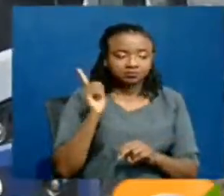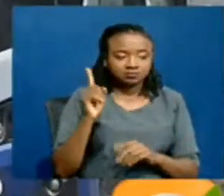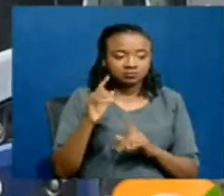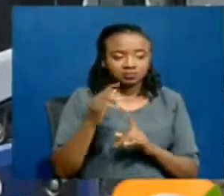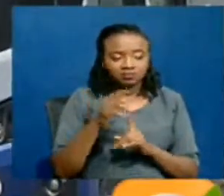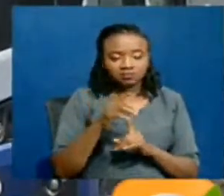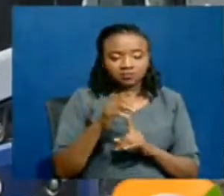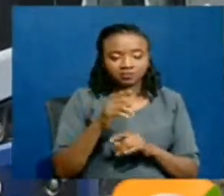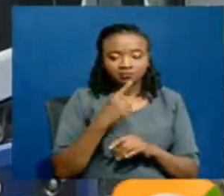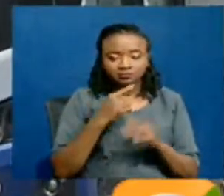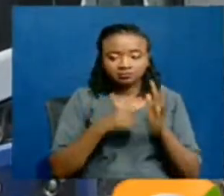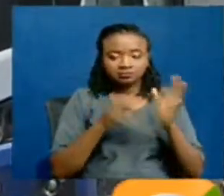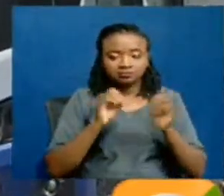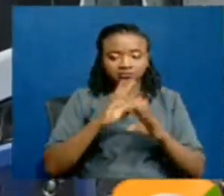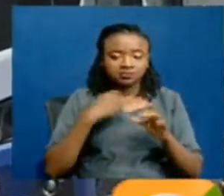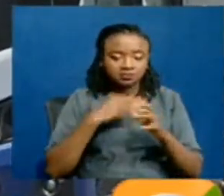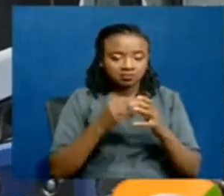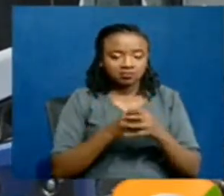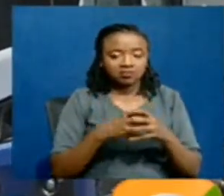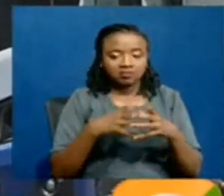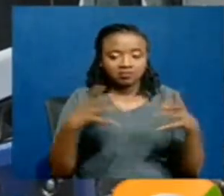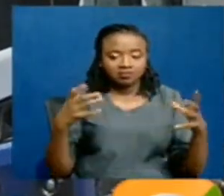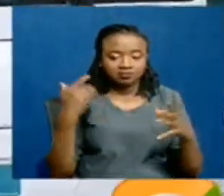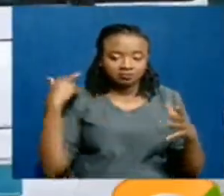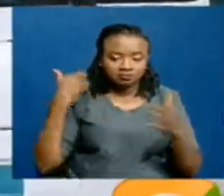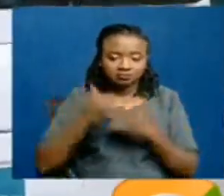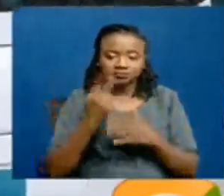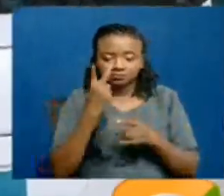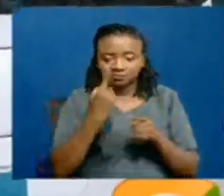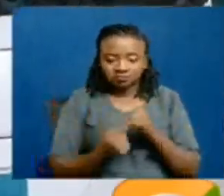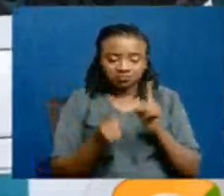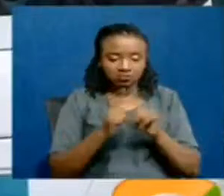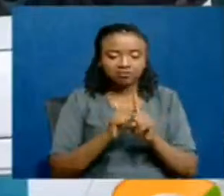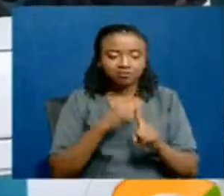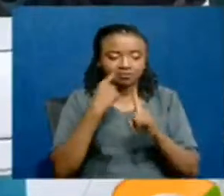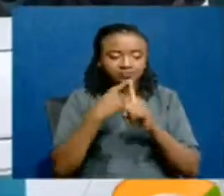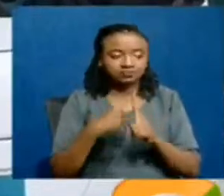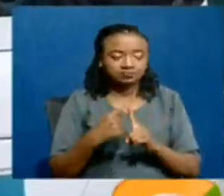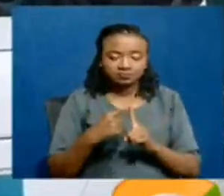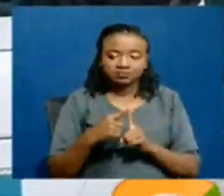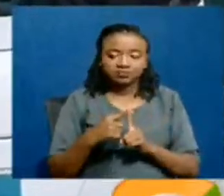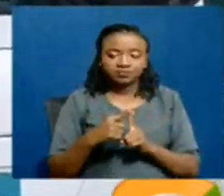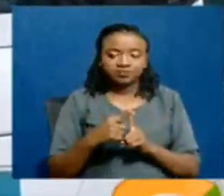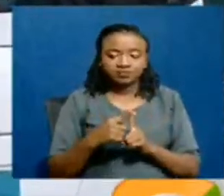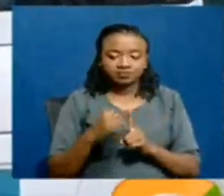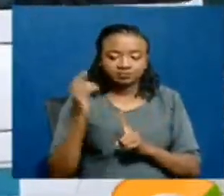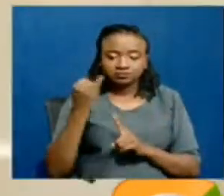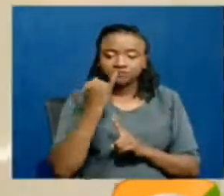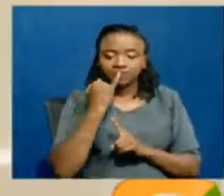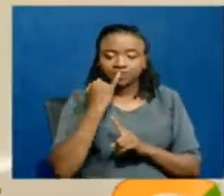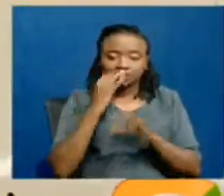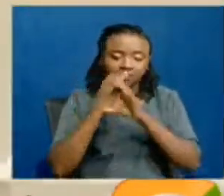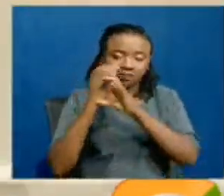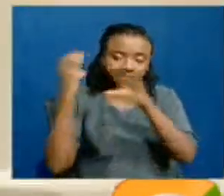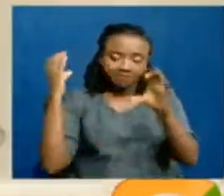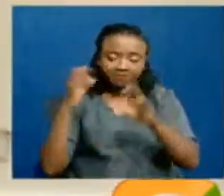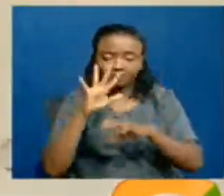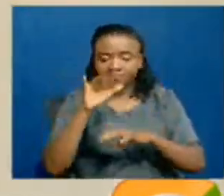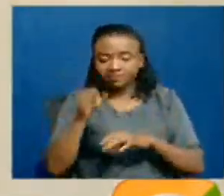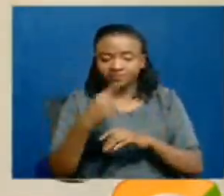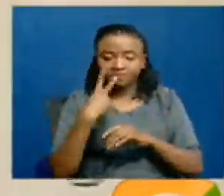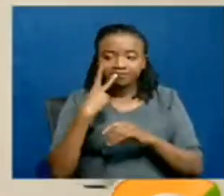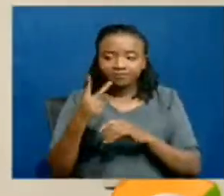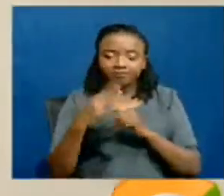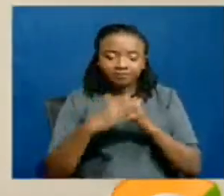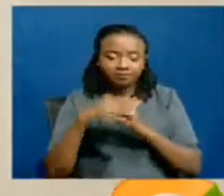has grown in folds over the last 2 years. The total number of registered electric vehicles reached 5,294 as